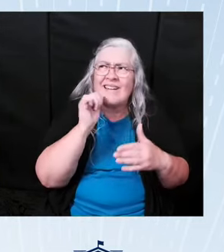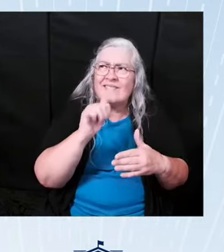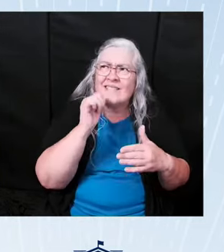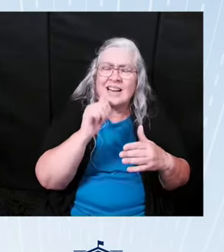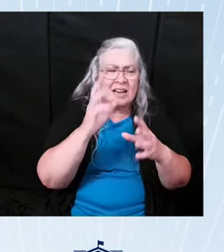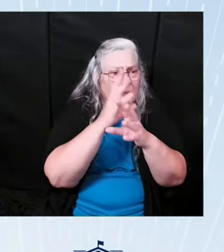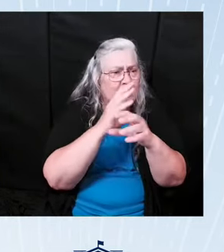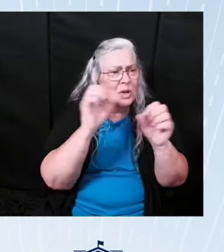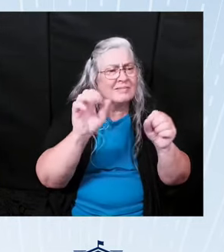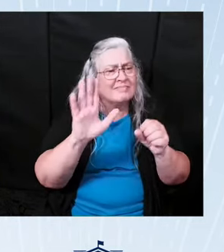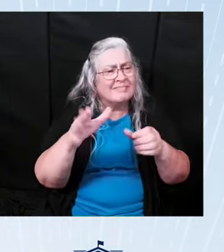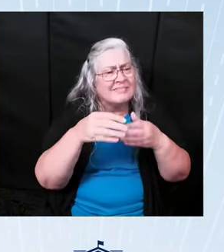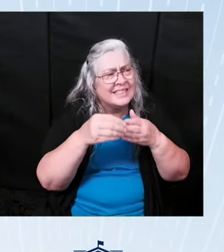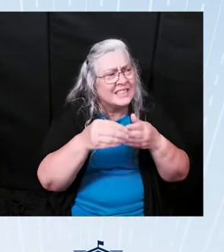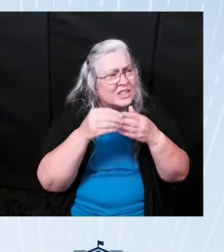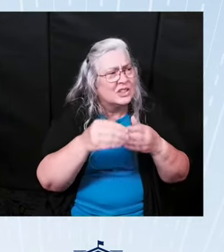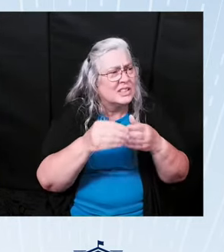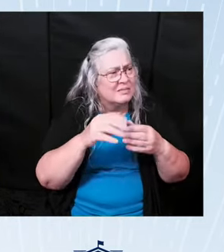working on climate for a long time,